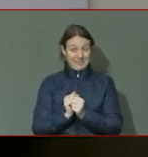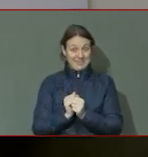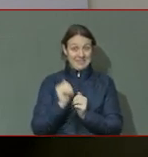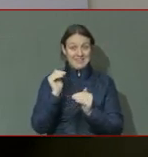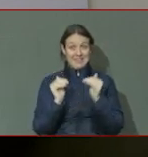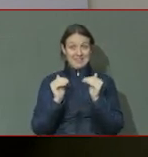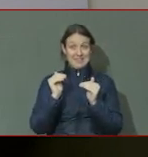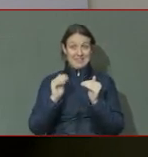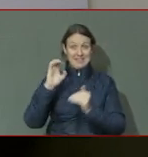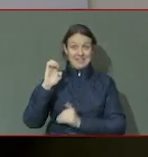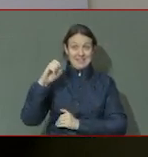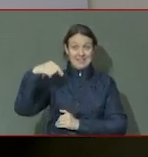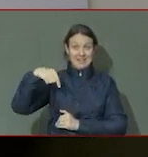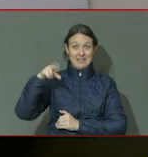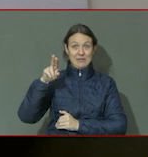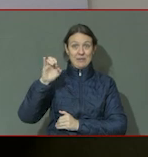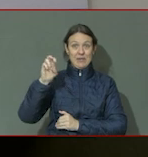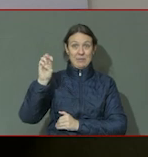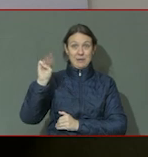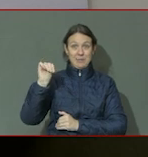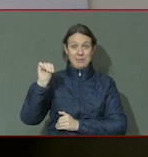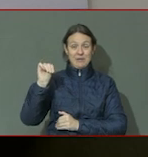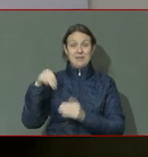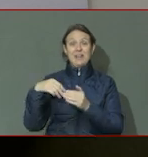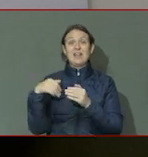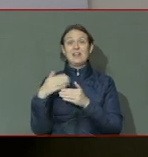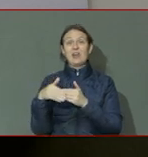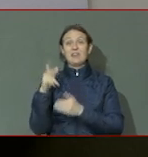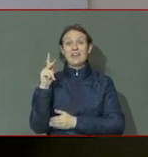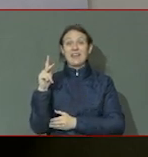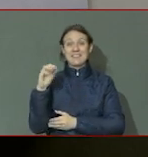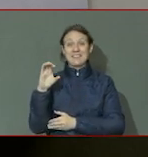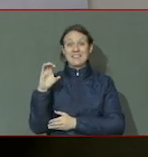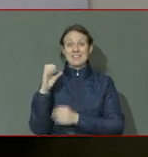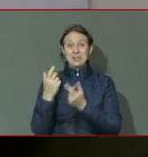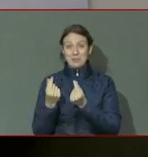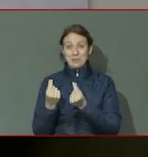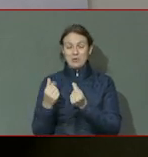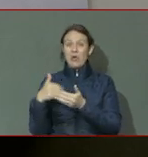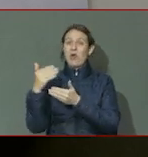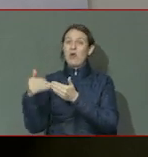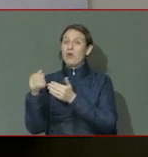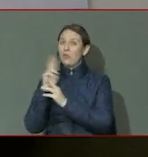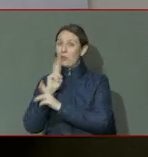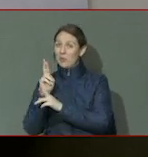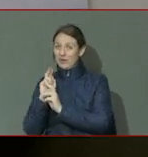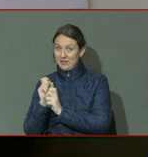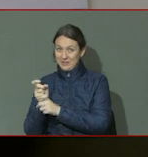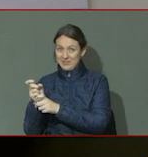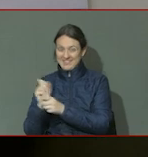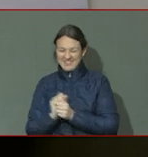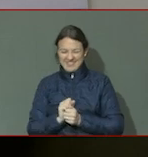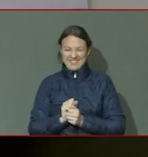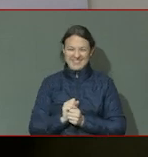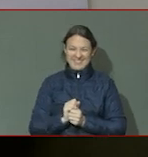Because I want to get to the Kc values before you are very tired. Then I can do reaction rate. Now, boys and